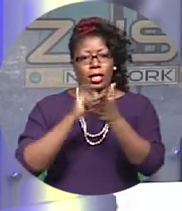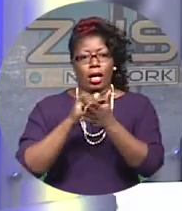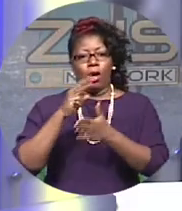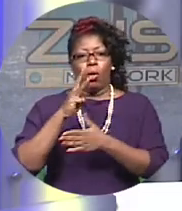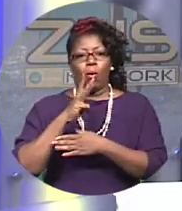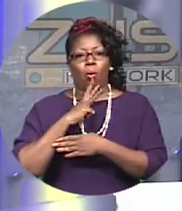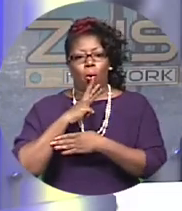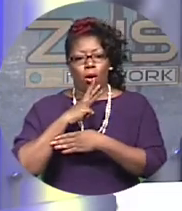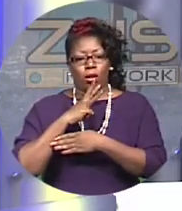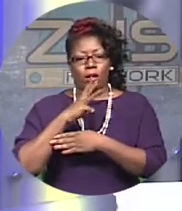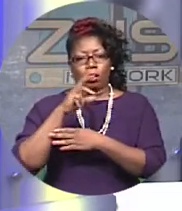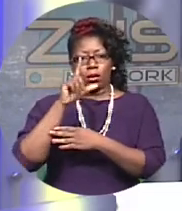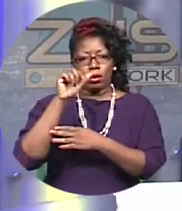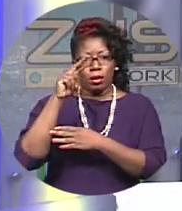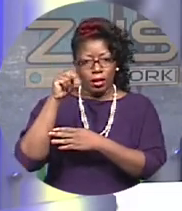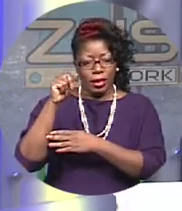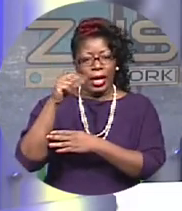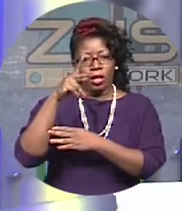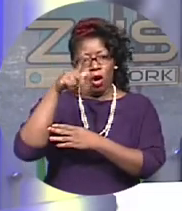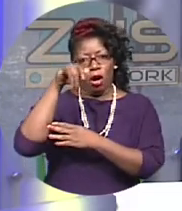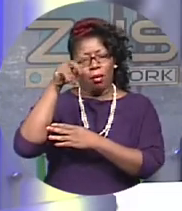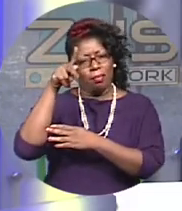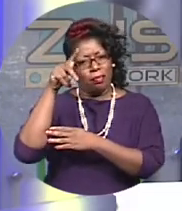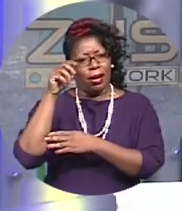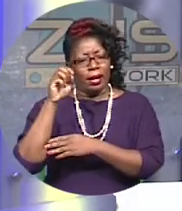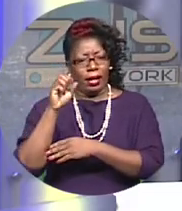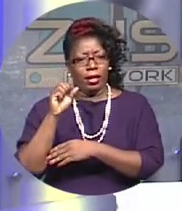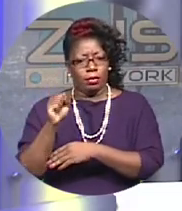Long Bay and Sugarloaf are another component of the